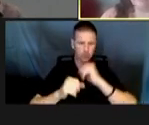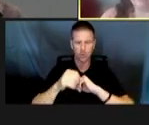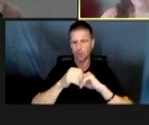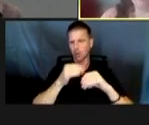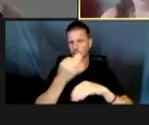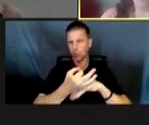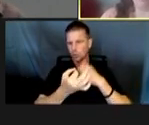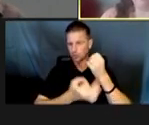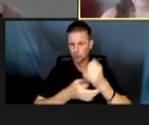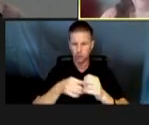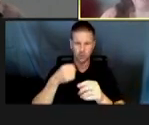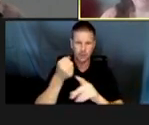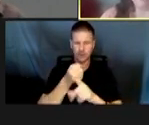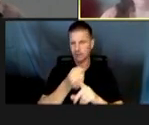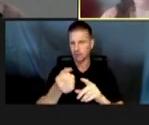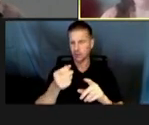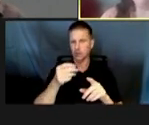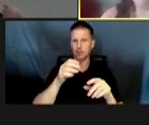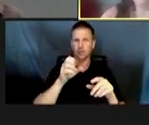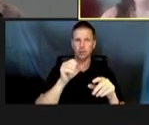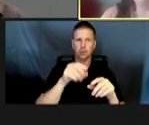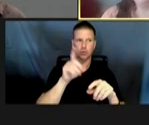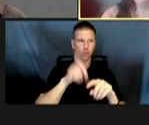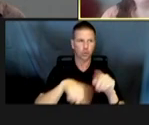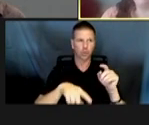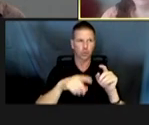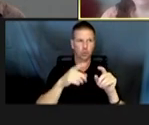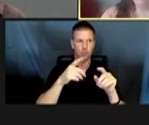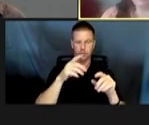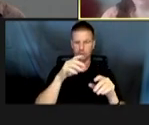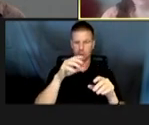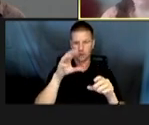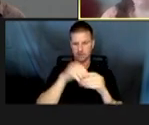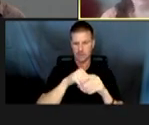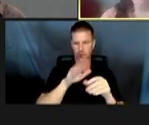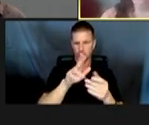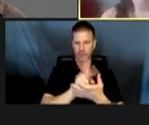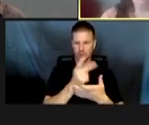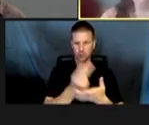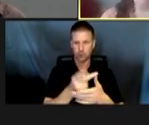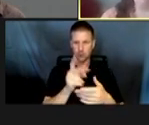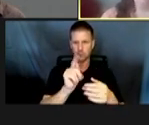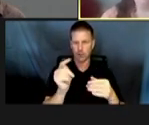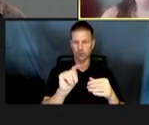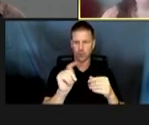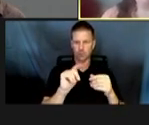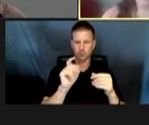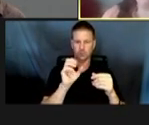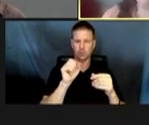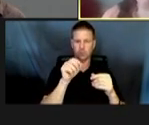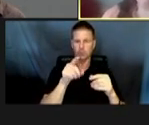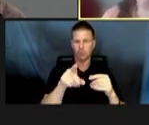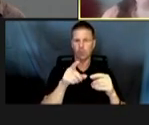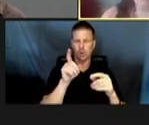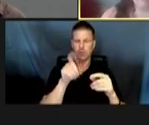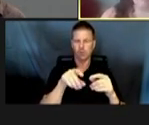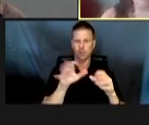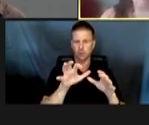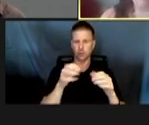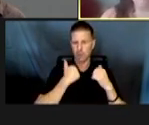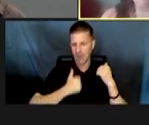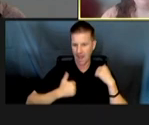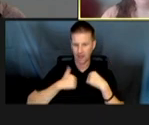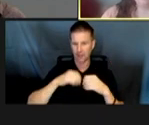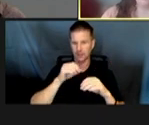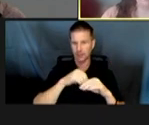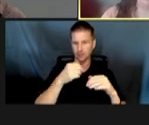going in and out of the doors. And she couldn't even get inside her kitchen and her bathroom. And so she was having to do sponge baths in her